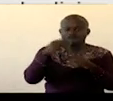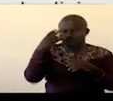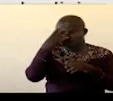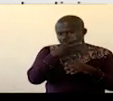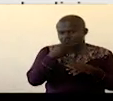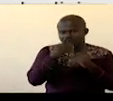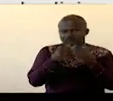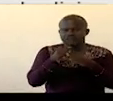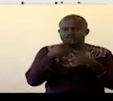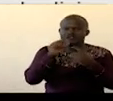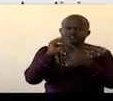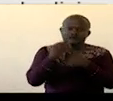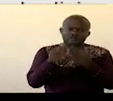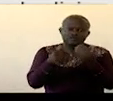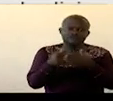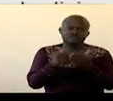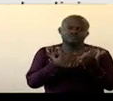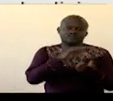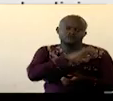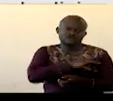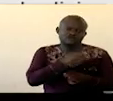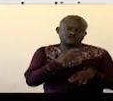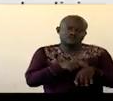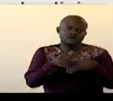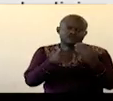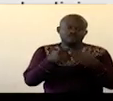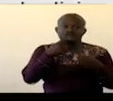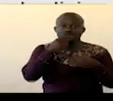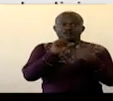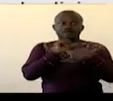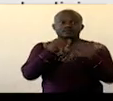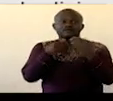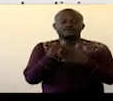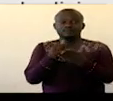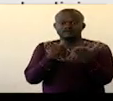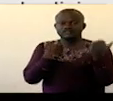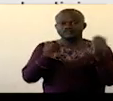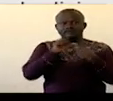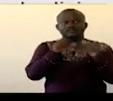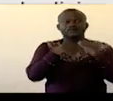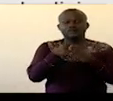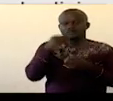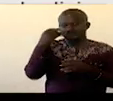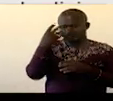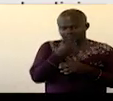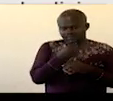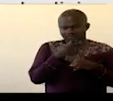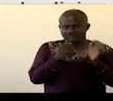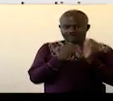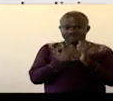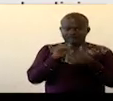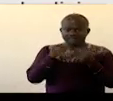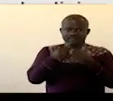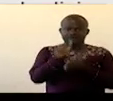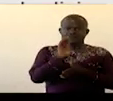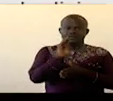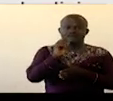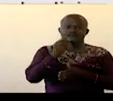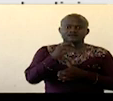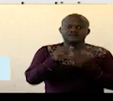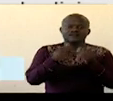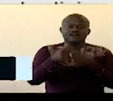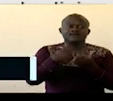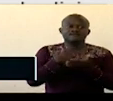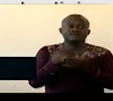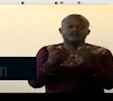and cultural benefits. When we talk about aesthetic, that is about beauty. Biodiversity has a